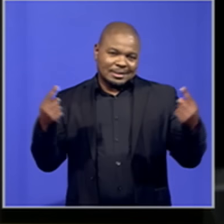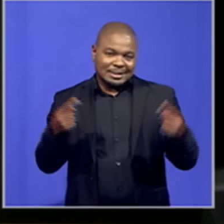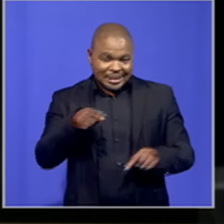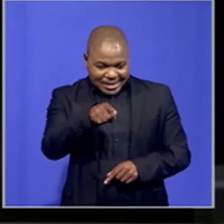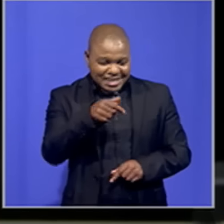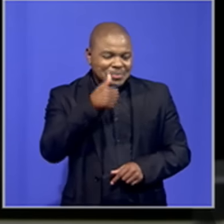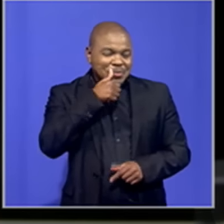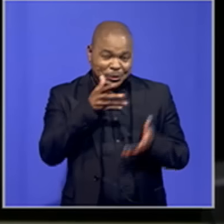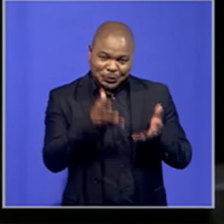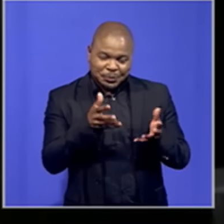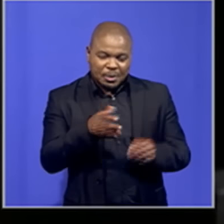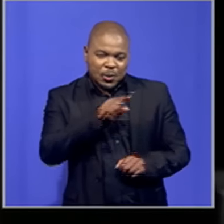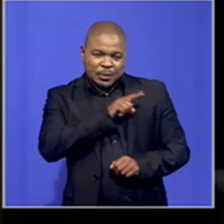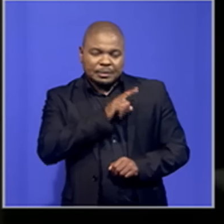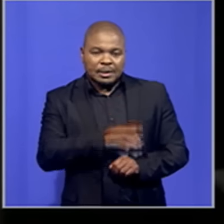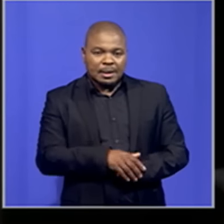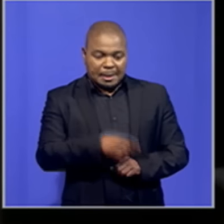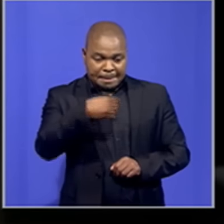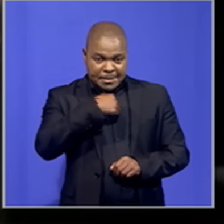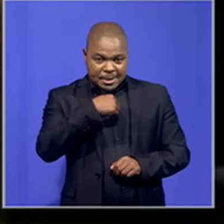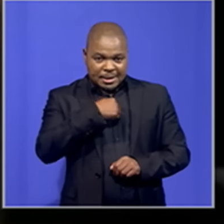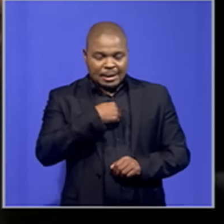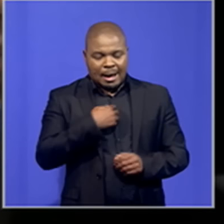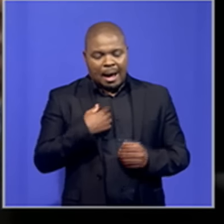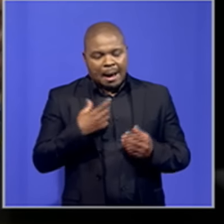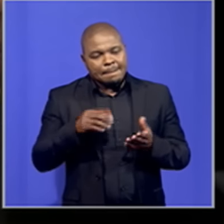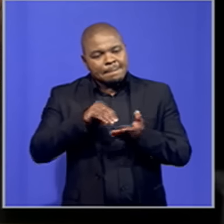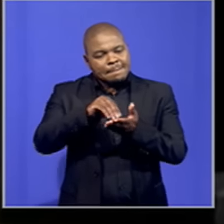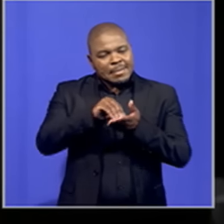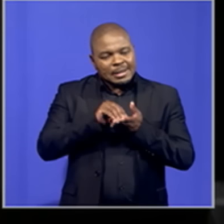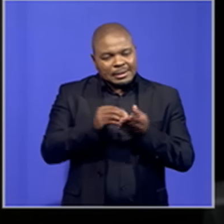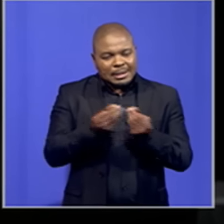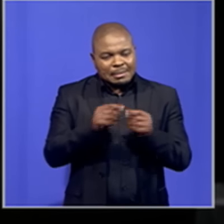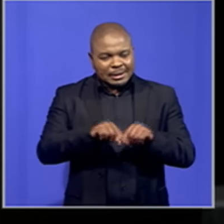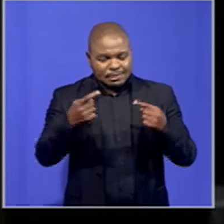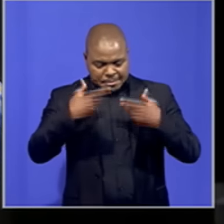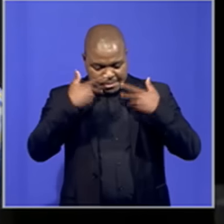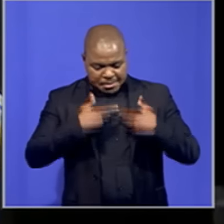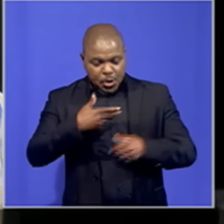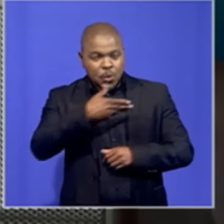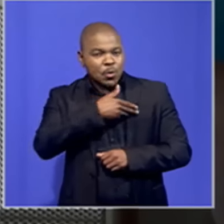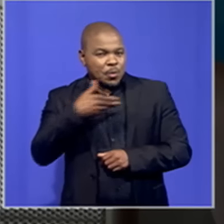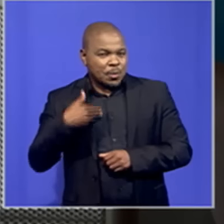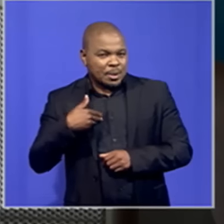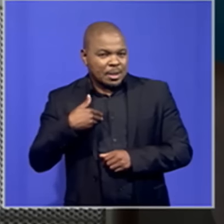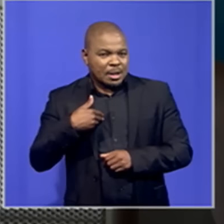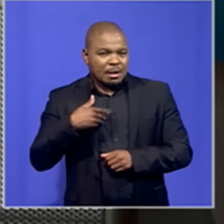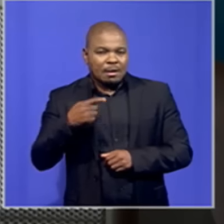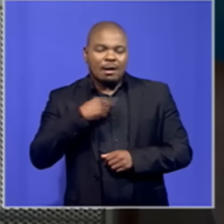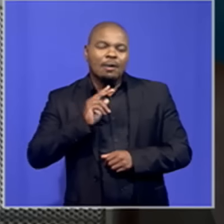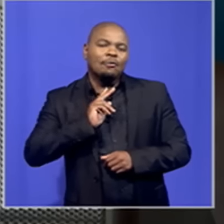o wa gore ke a go tla ka selo se se rileng ke mosadi wa lentswe le ka reng le